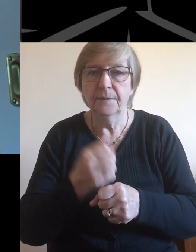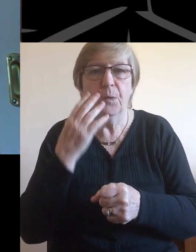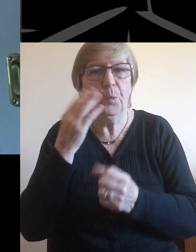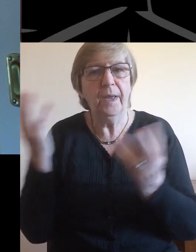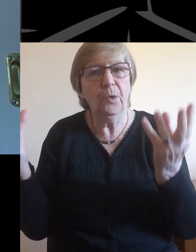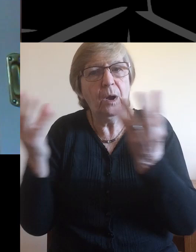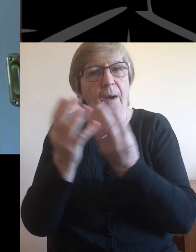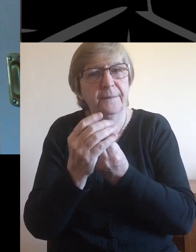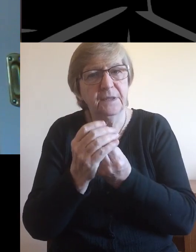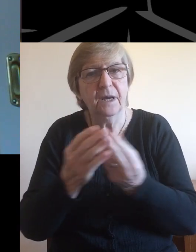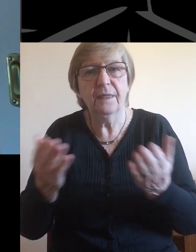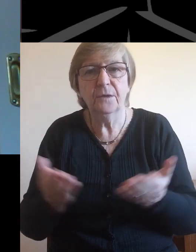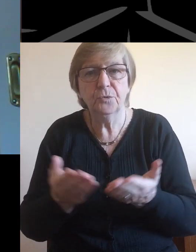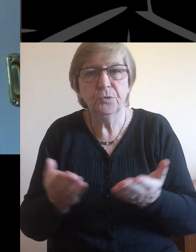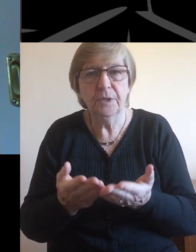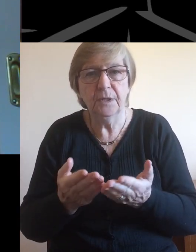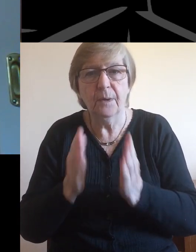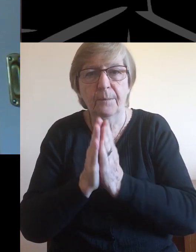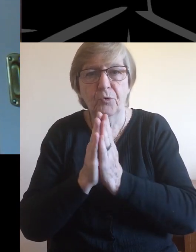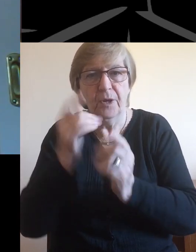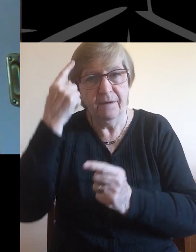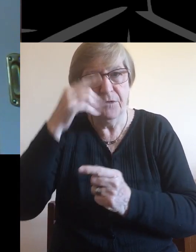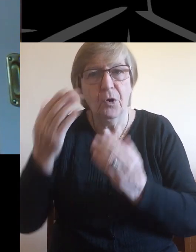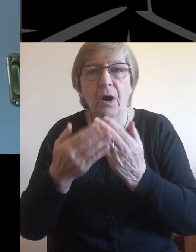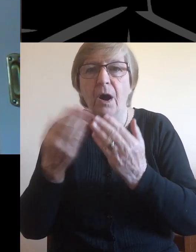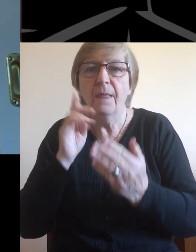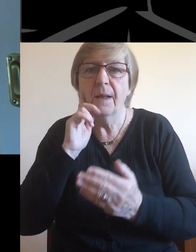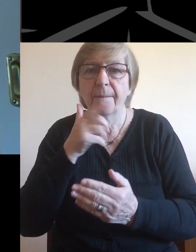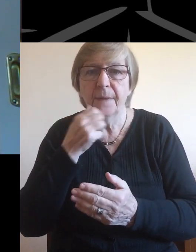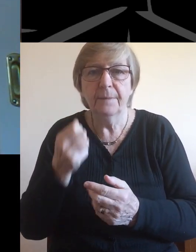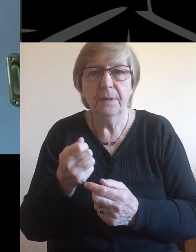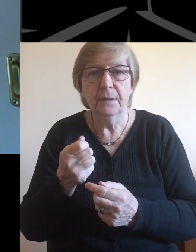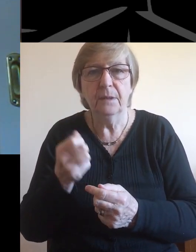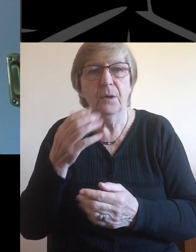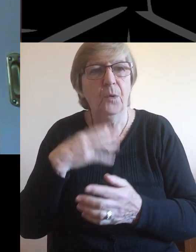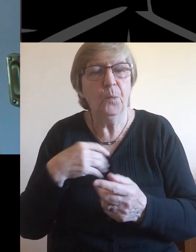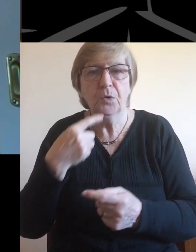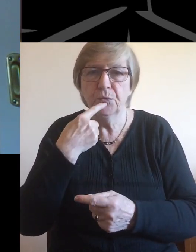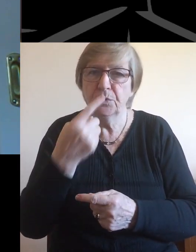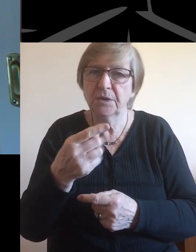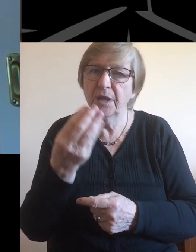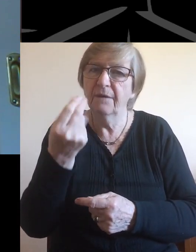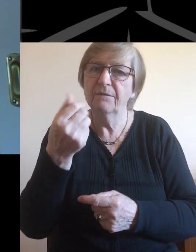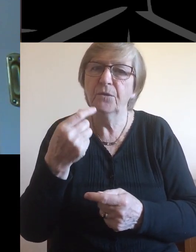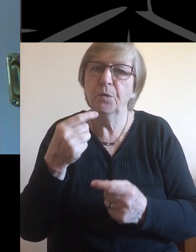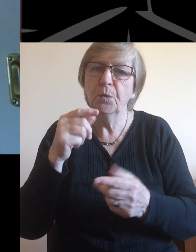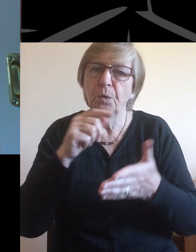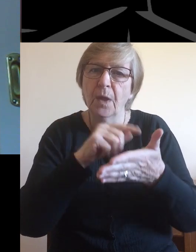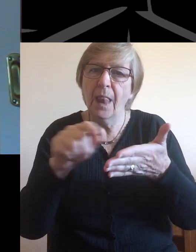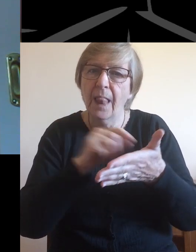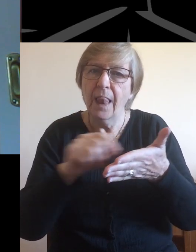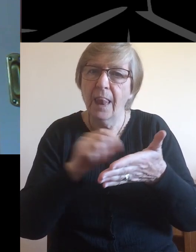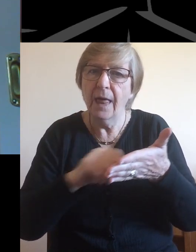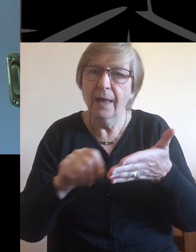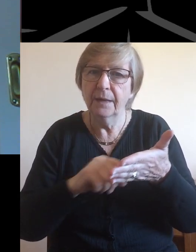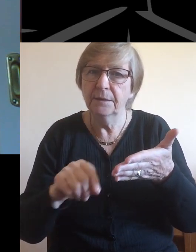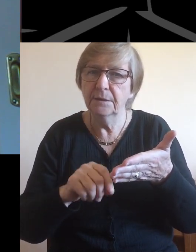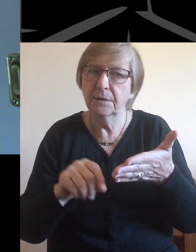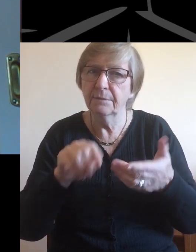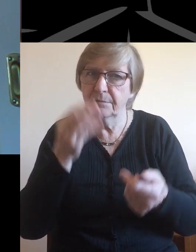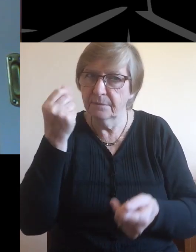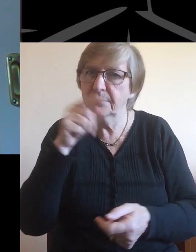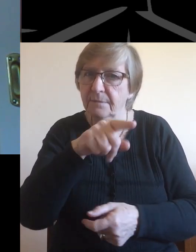Together this morning to pray for others, I'm going to begin with just reciting a few lines that will be